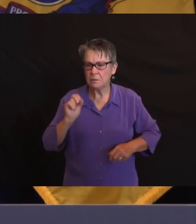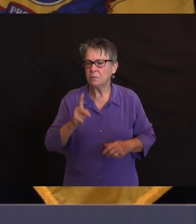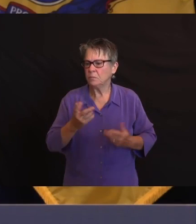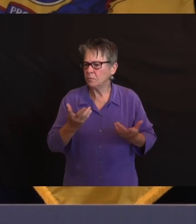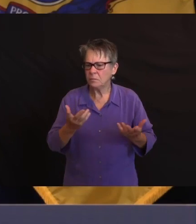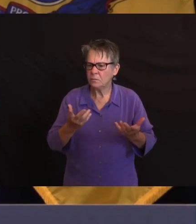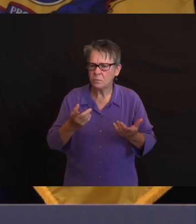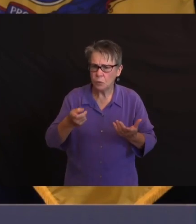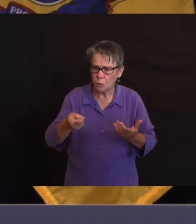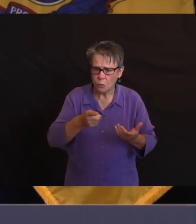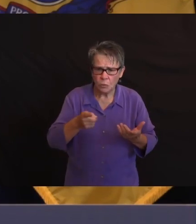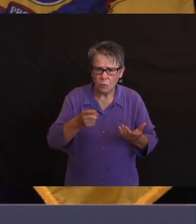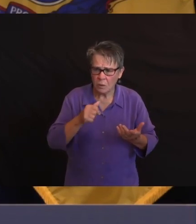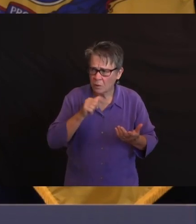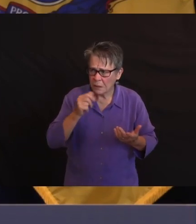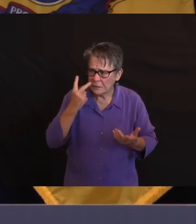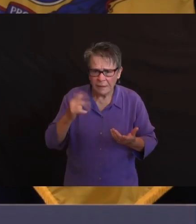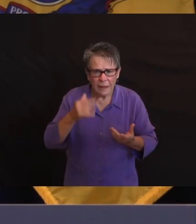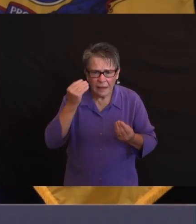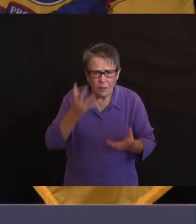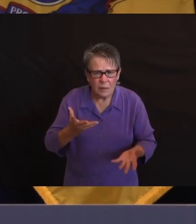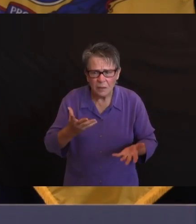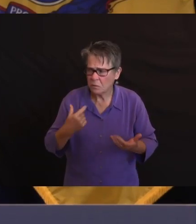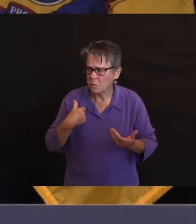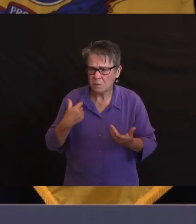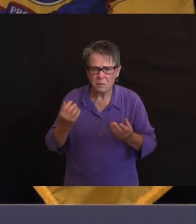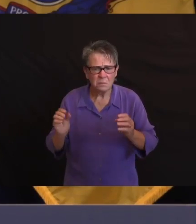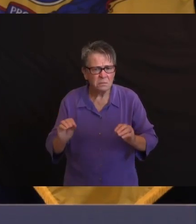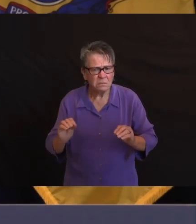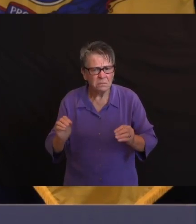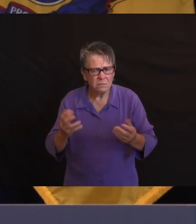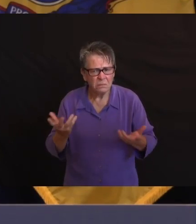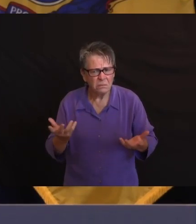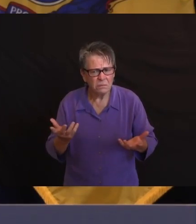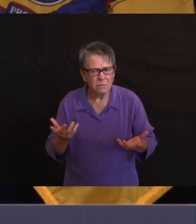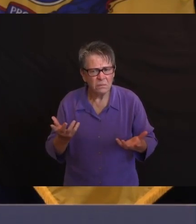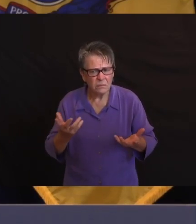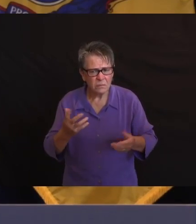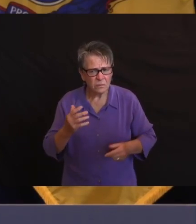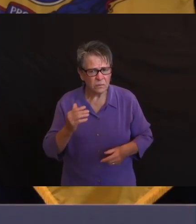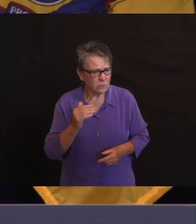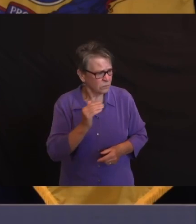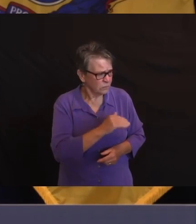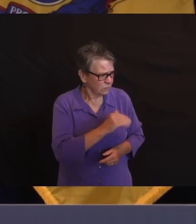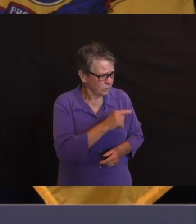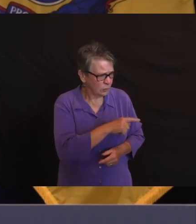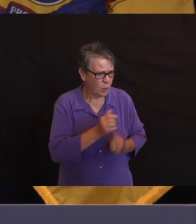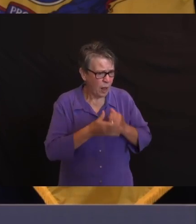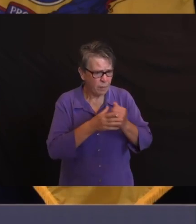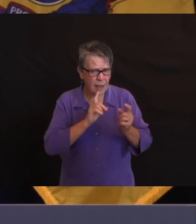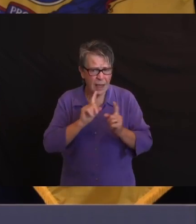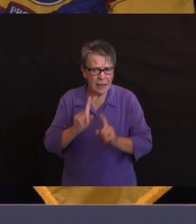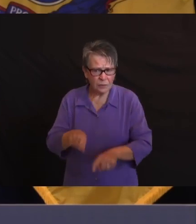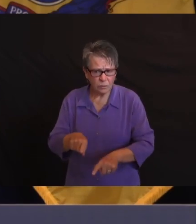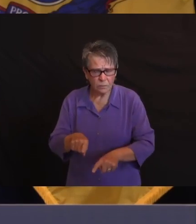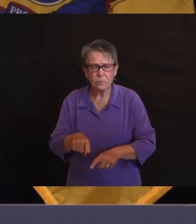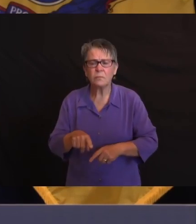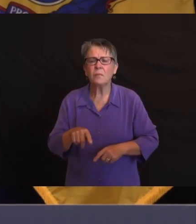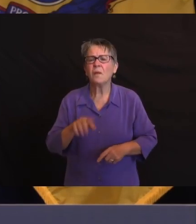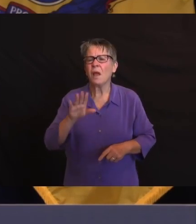far as I know. Okay. Paramel, do you have a crisp answer to that, or if not, we'll get back to you? We'll look into it and circle. Judy, is that all right? We'll get back. Can we come back to